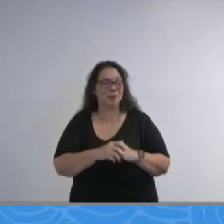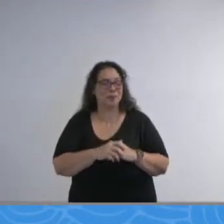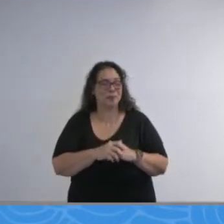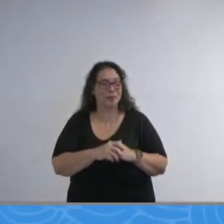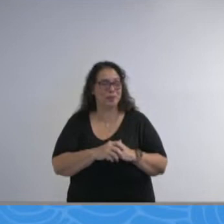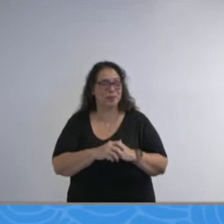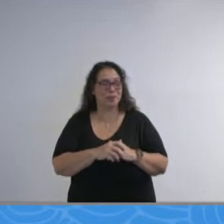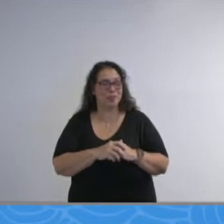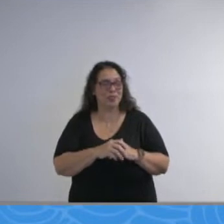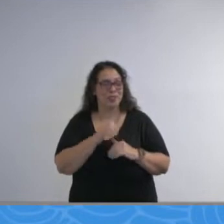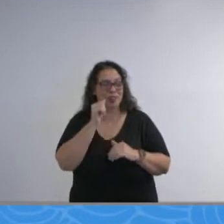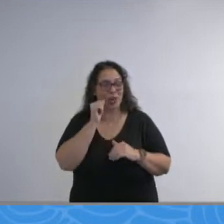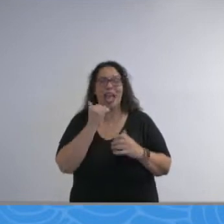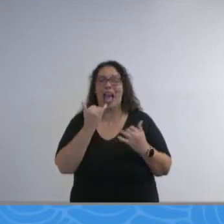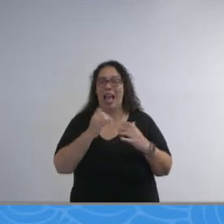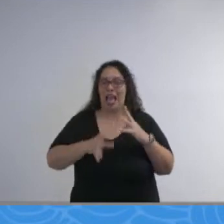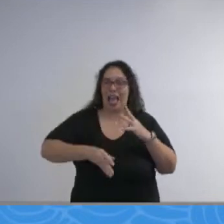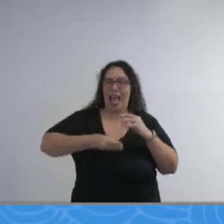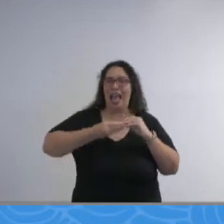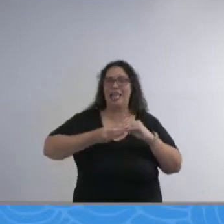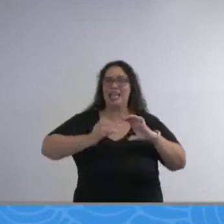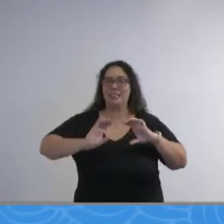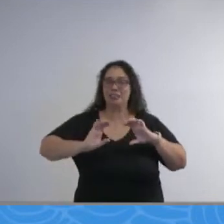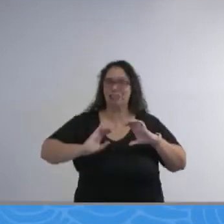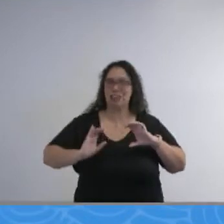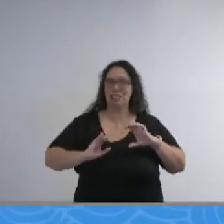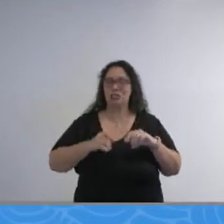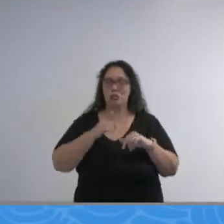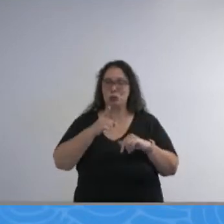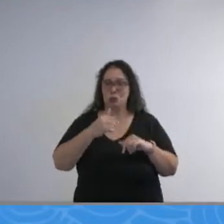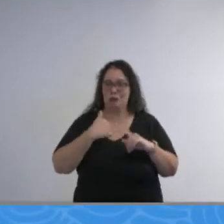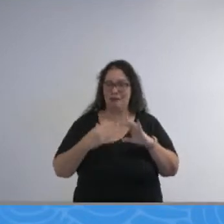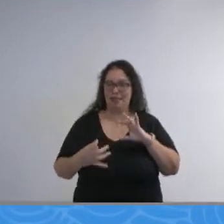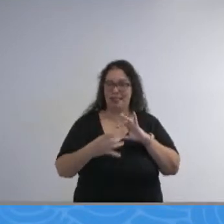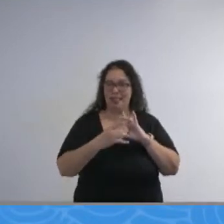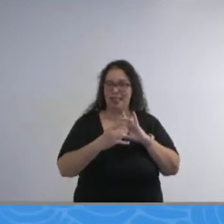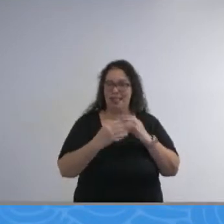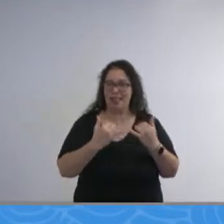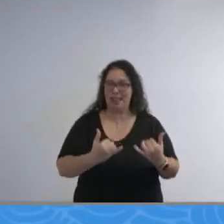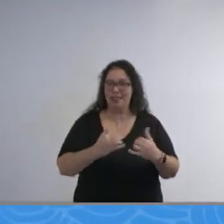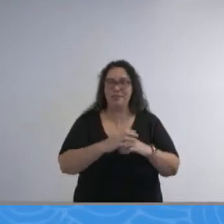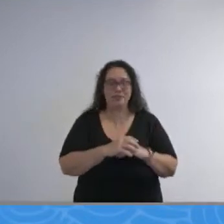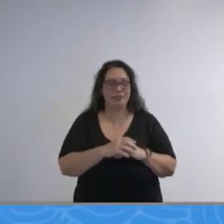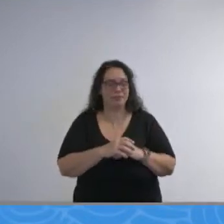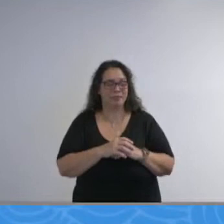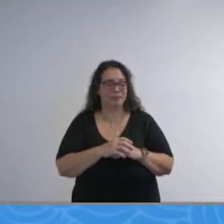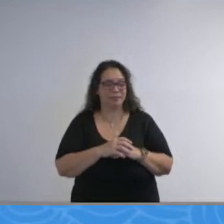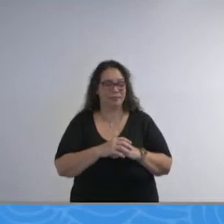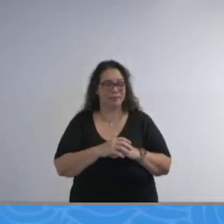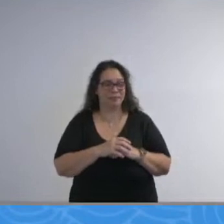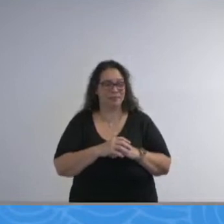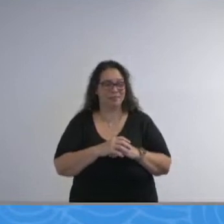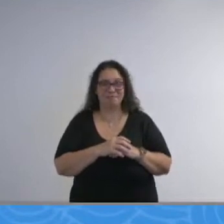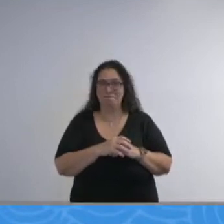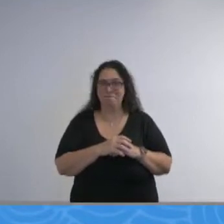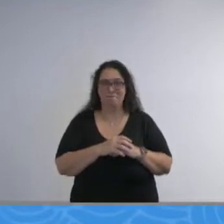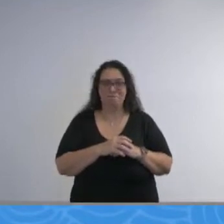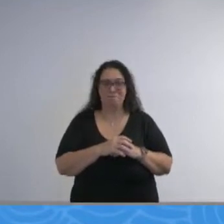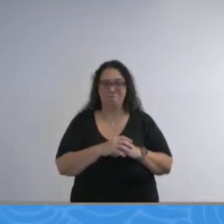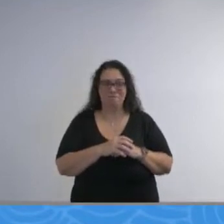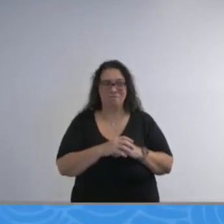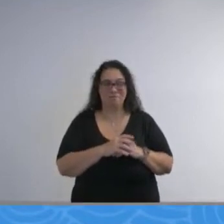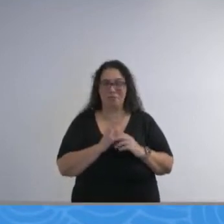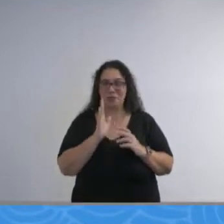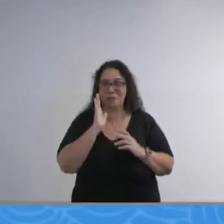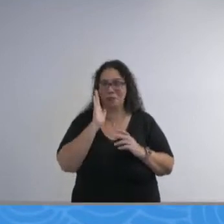So I dropped that into the chat, so you have the link. Other than that, we